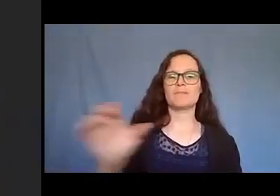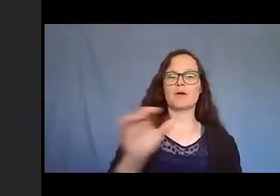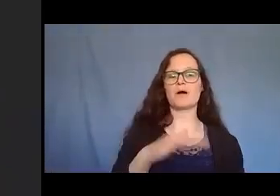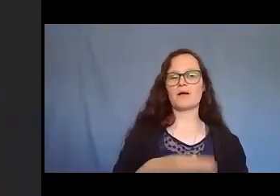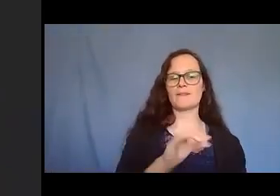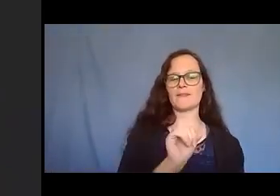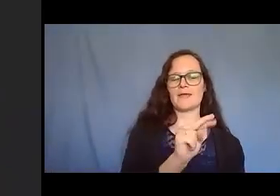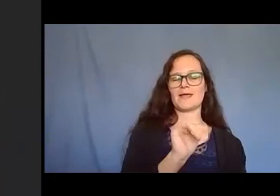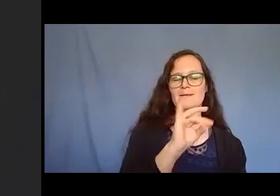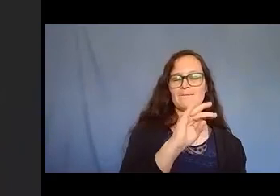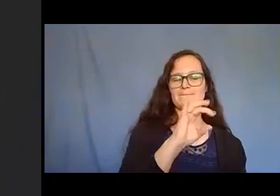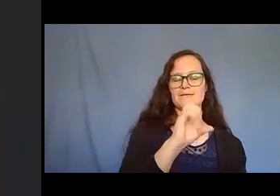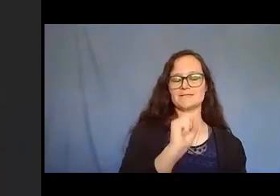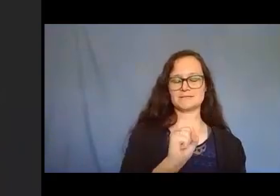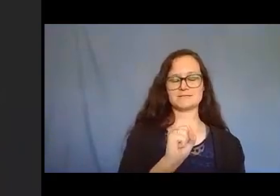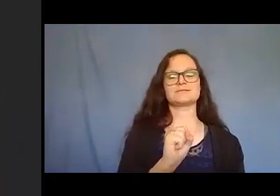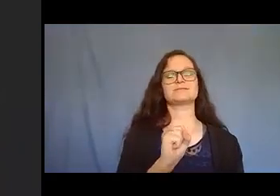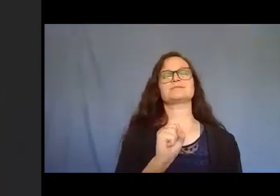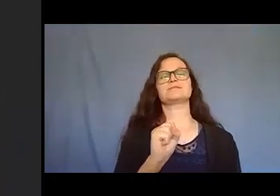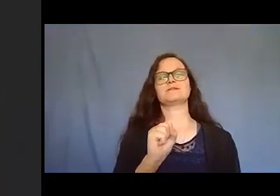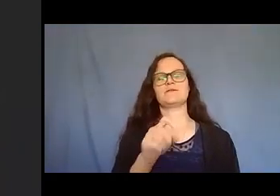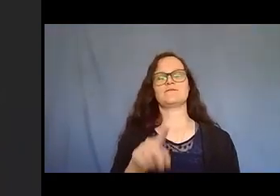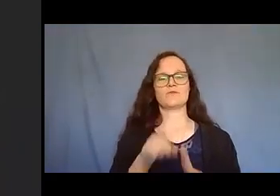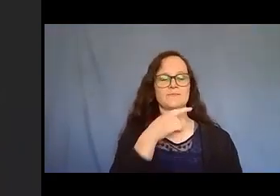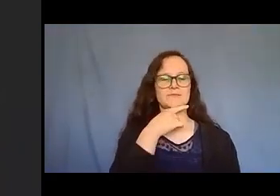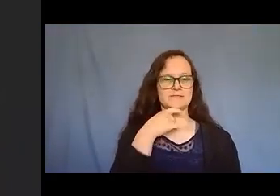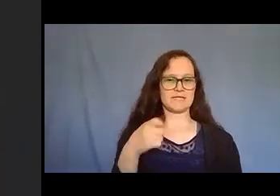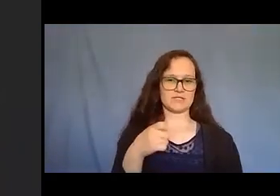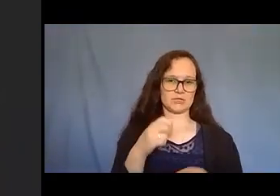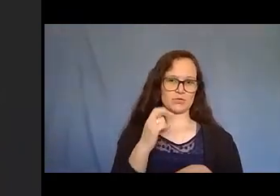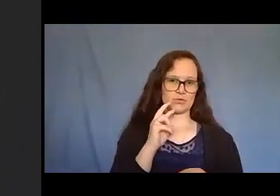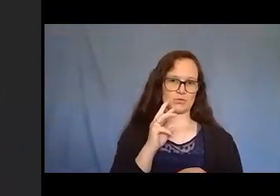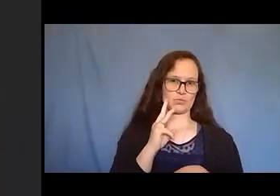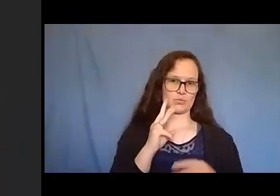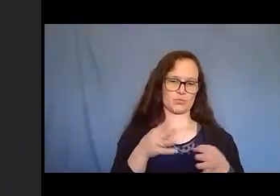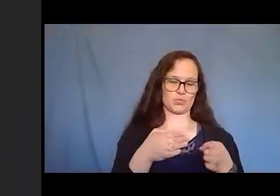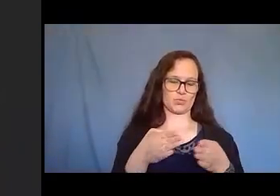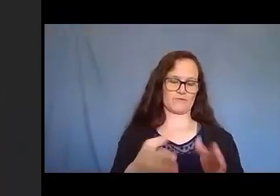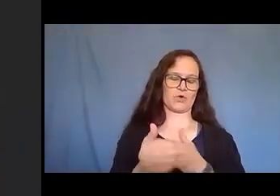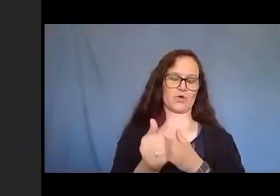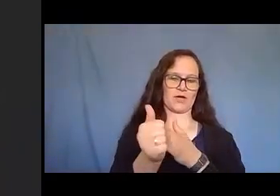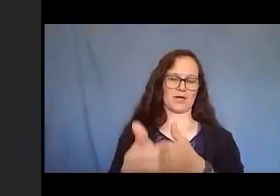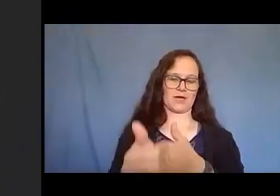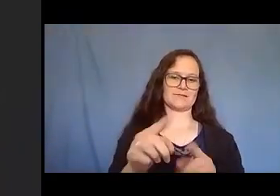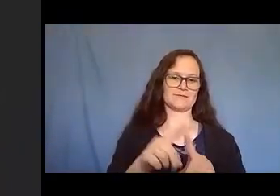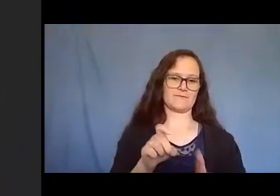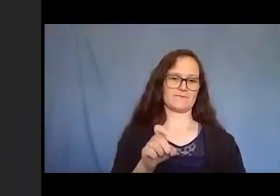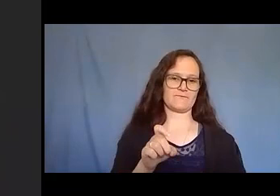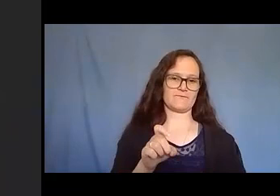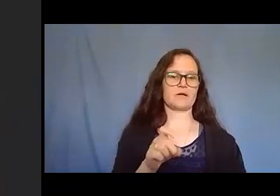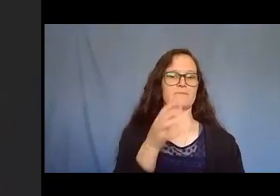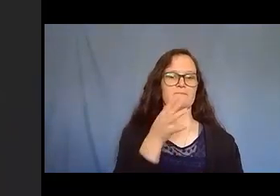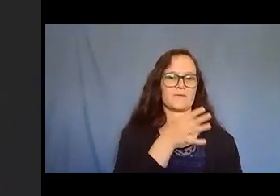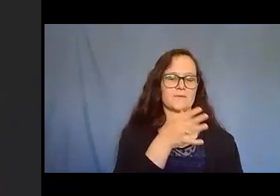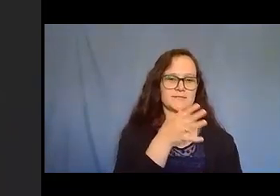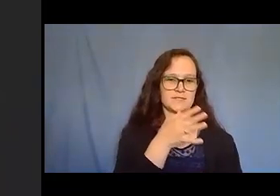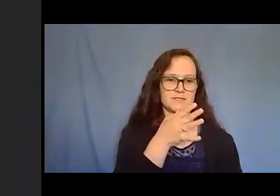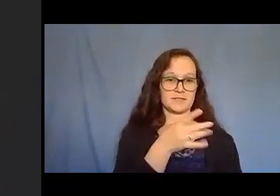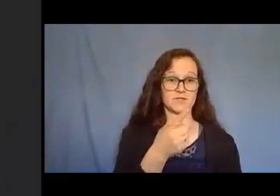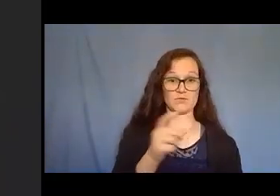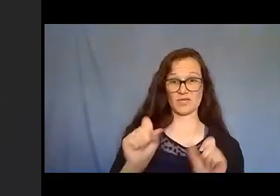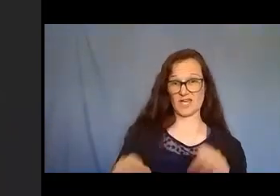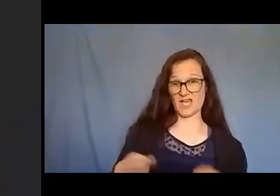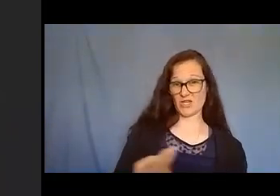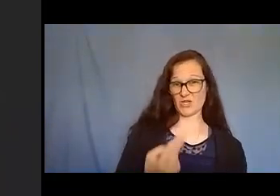provided by Desert River Guides of Farmington, New Mexico. You'll be able to redeem this in spring of